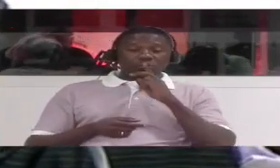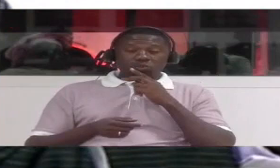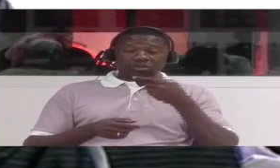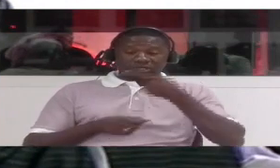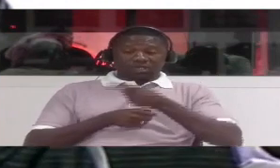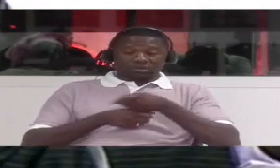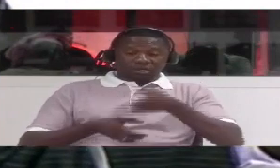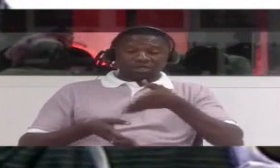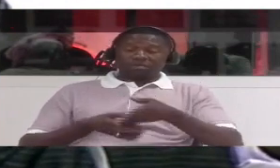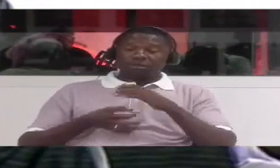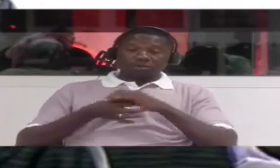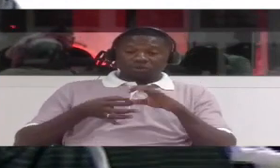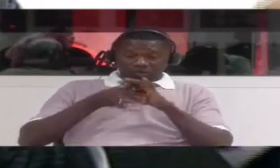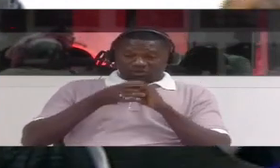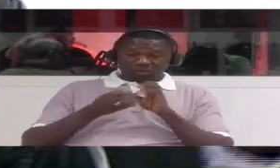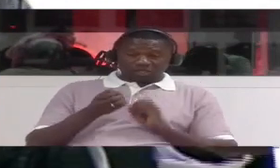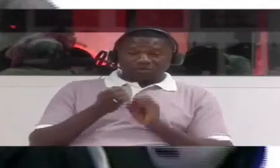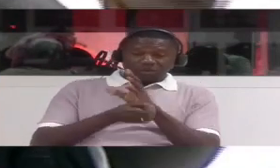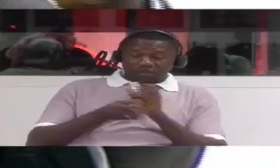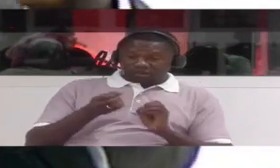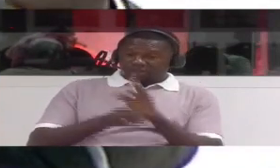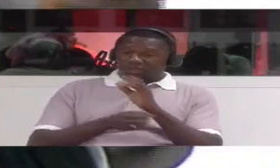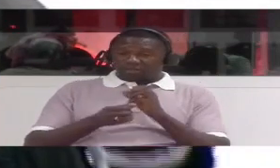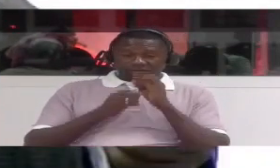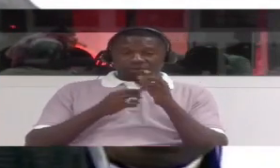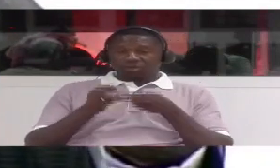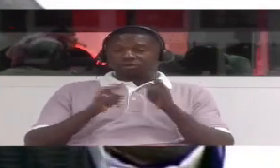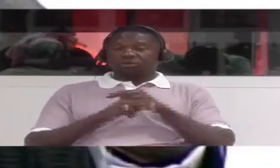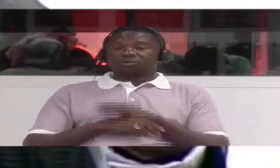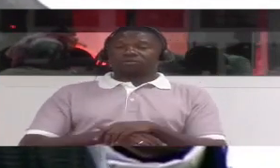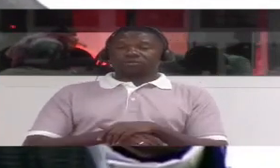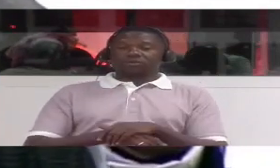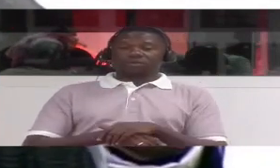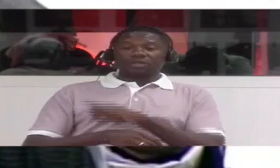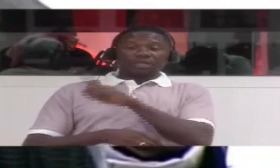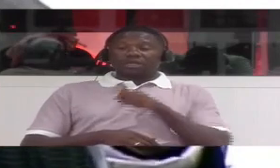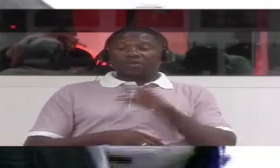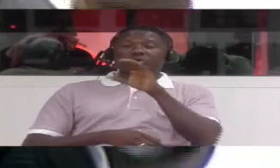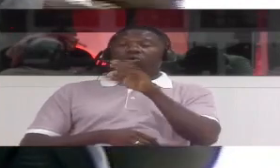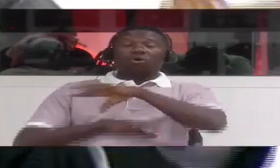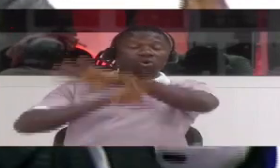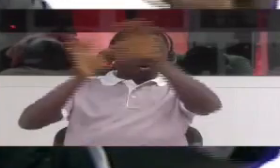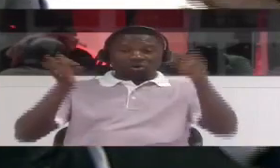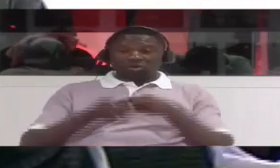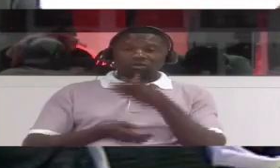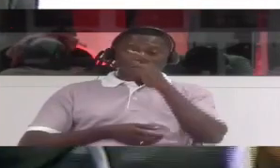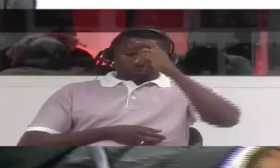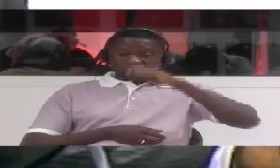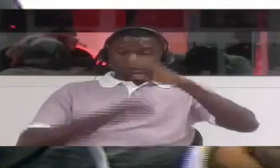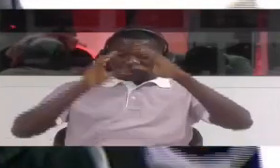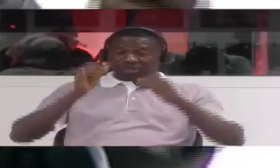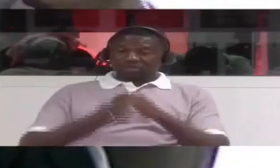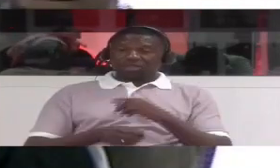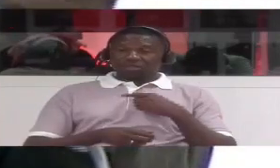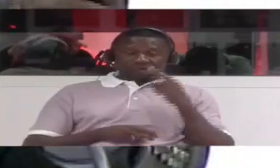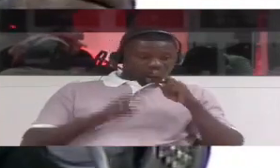you normally feed him on informations légi ñu o ñoo ñu yépp ci police station they call all of them at the police station he said kan mo de jogalante ak ki